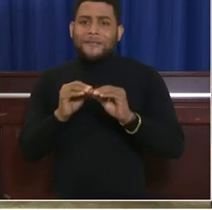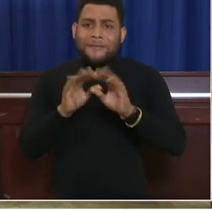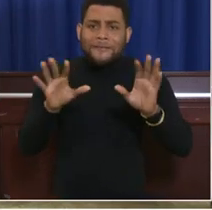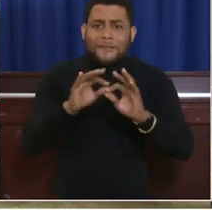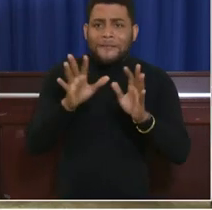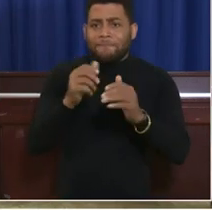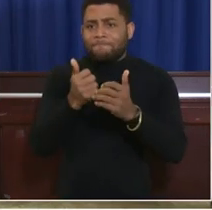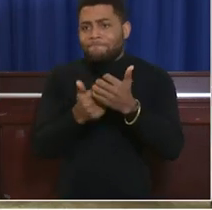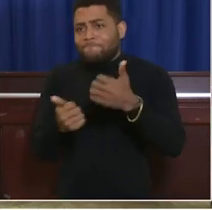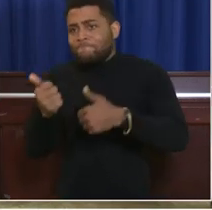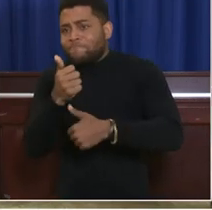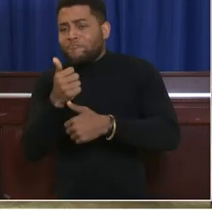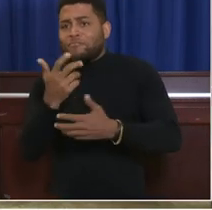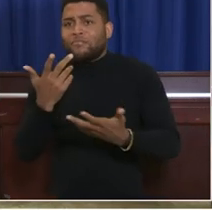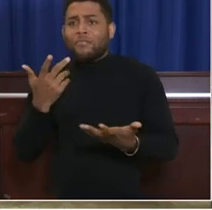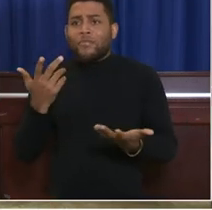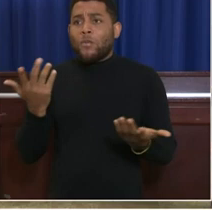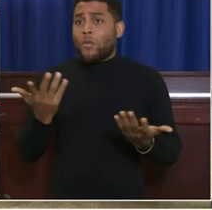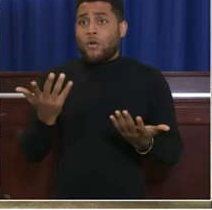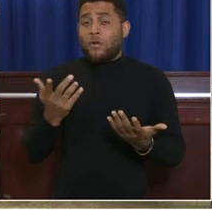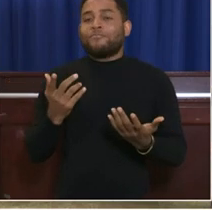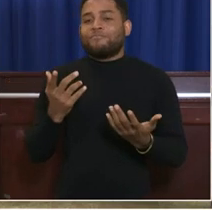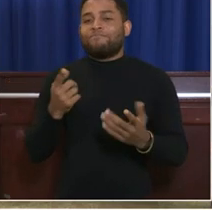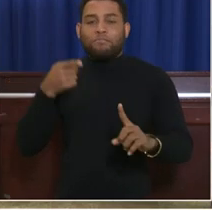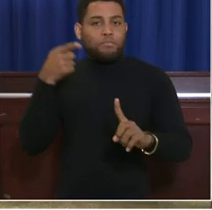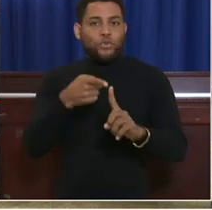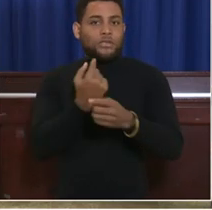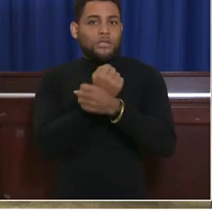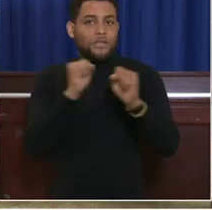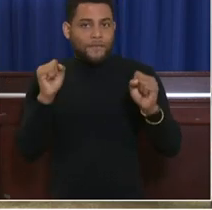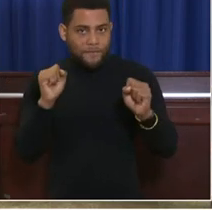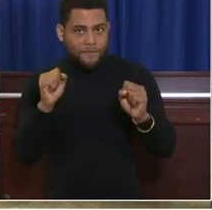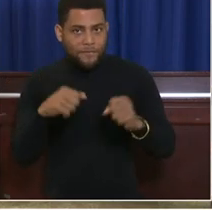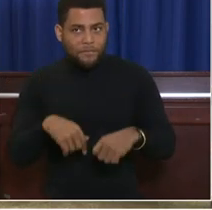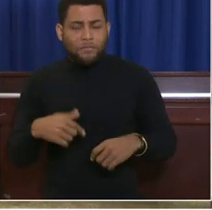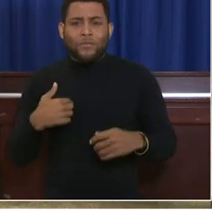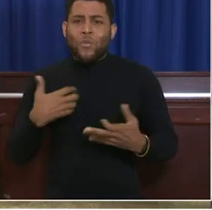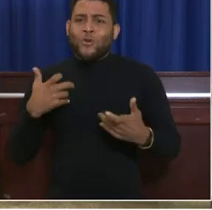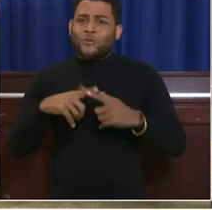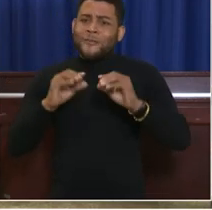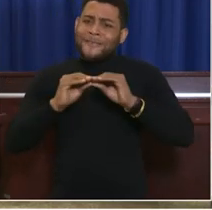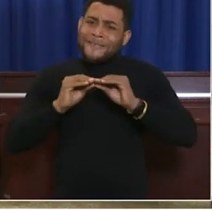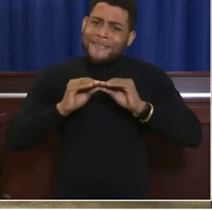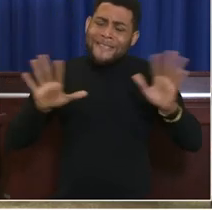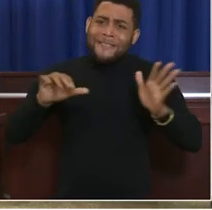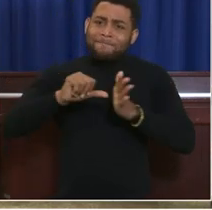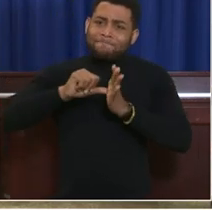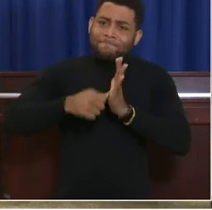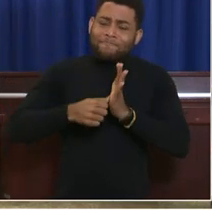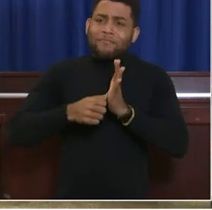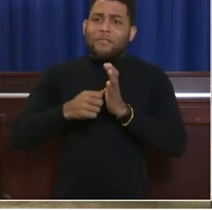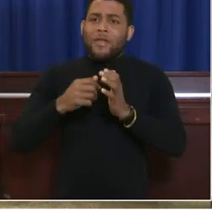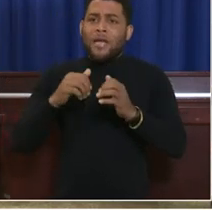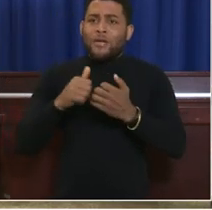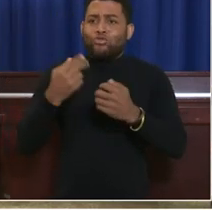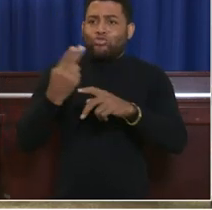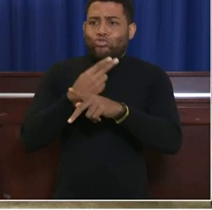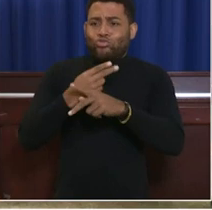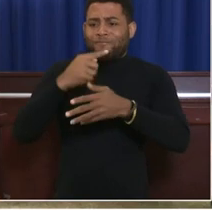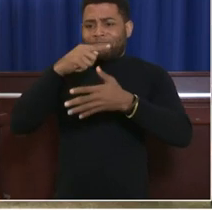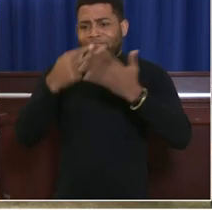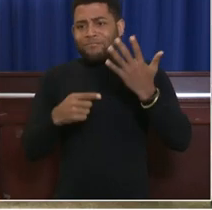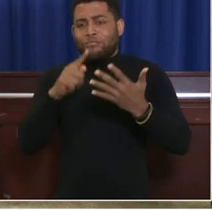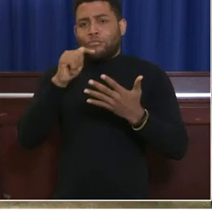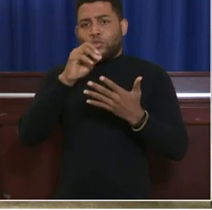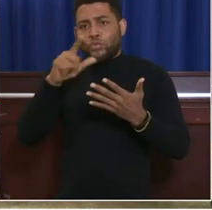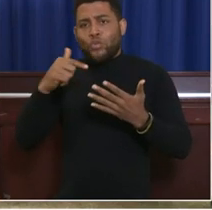keeping our community safe. And I want to make it clear that we're using every tool at our disposal to drive down crime